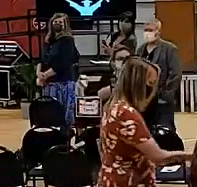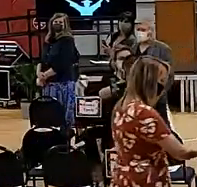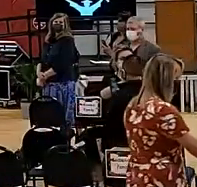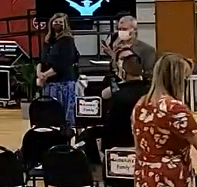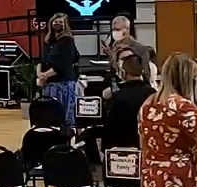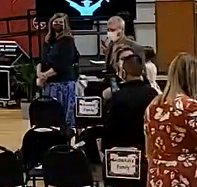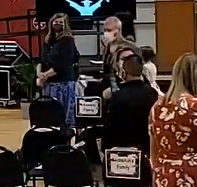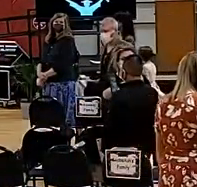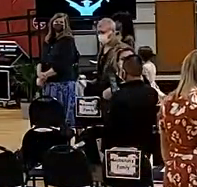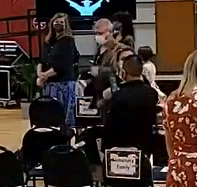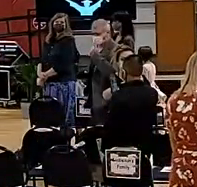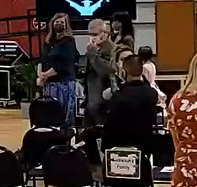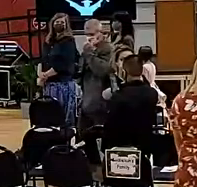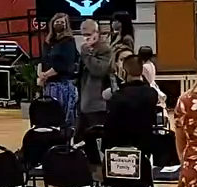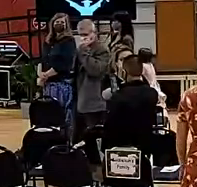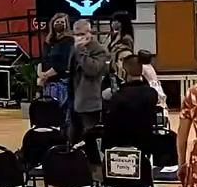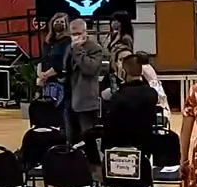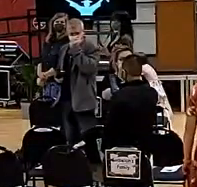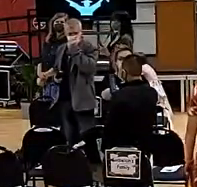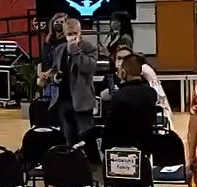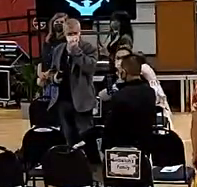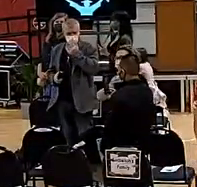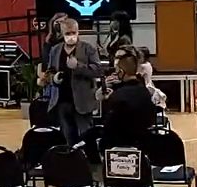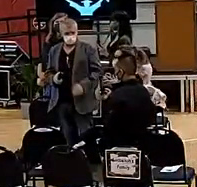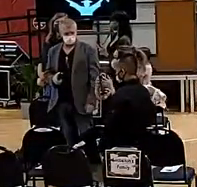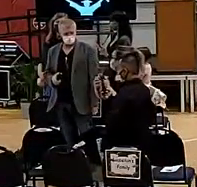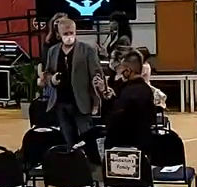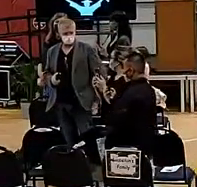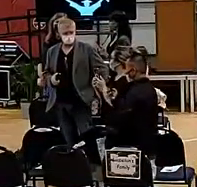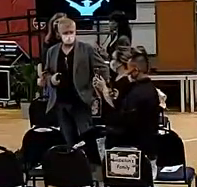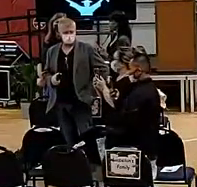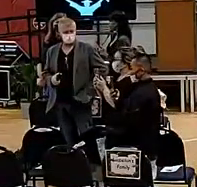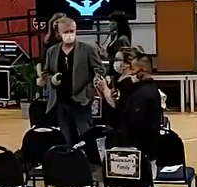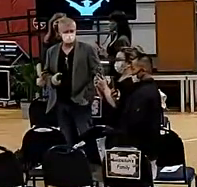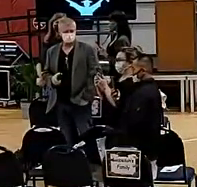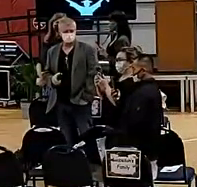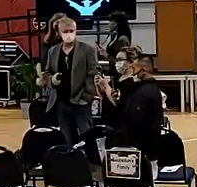Avery Lang has entered with her sipa, Ashley Bauer.